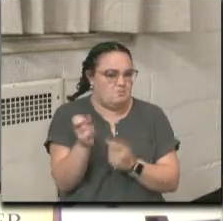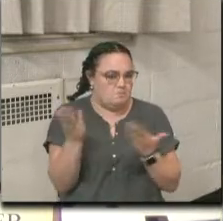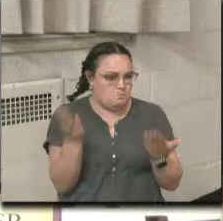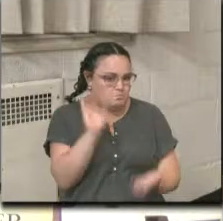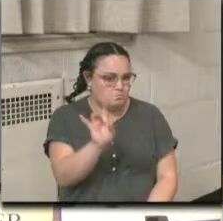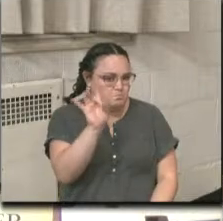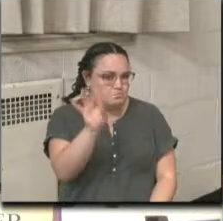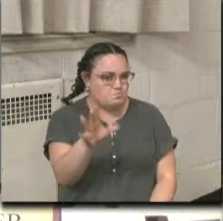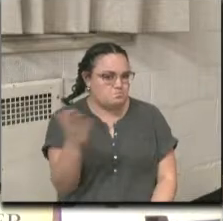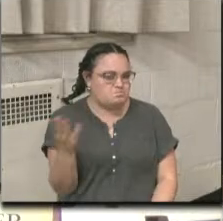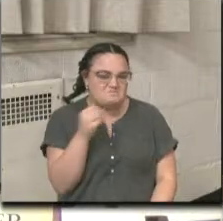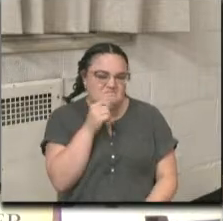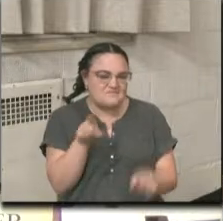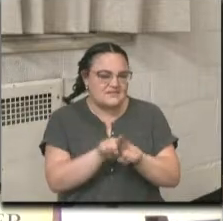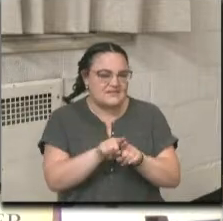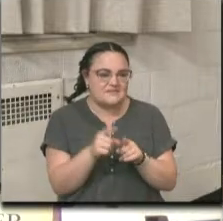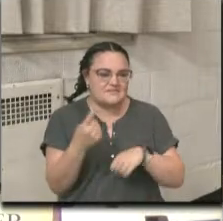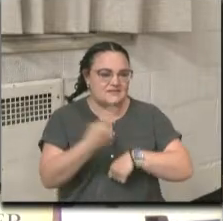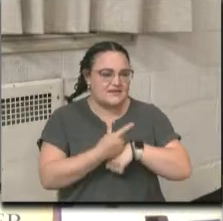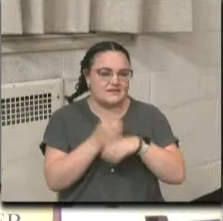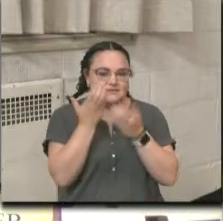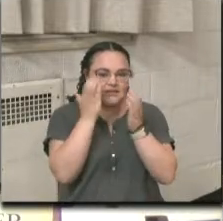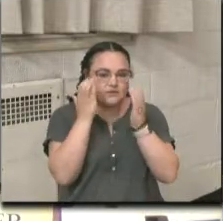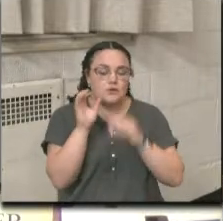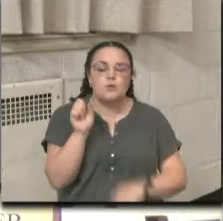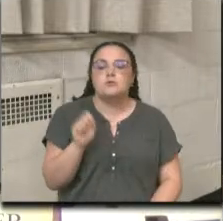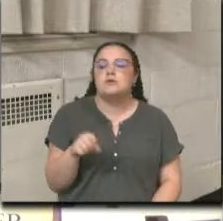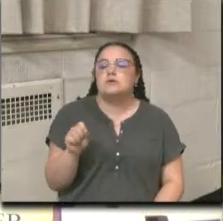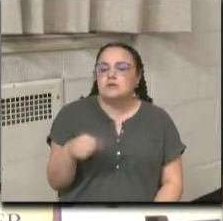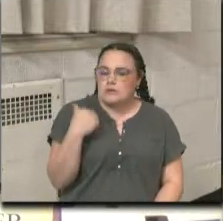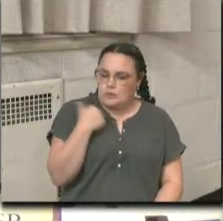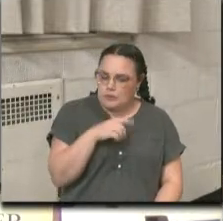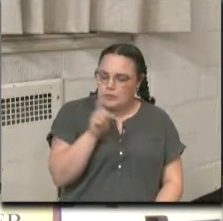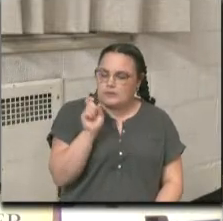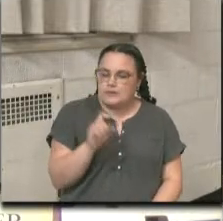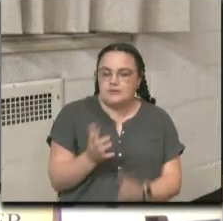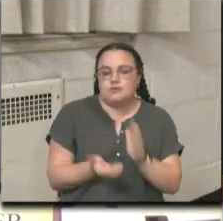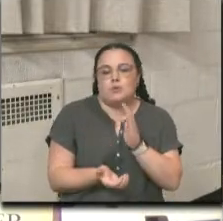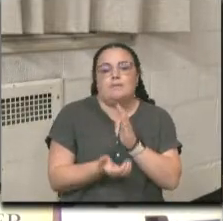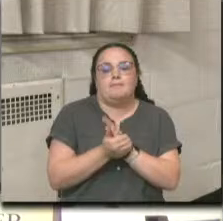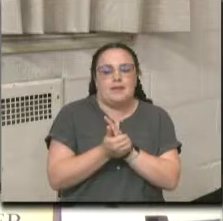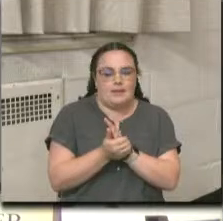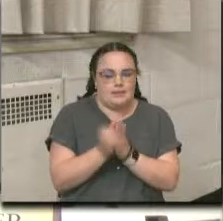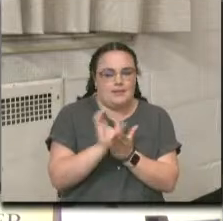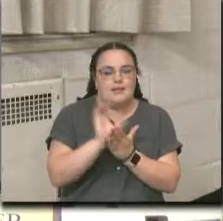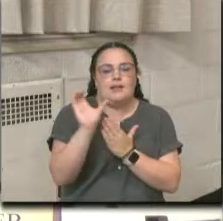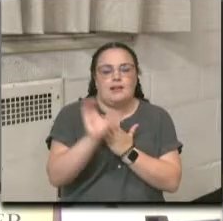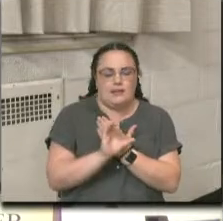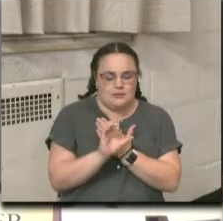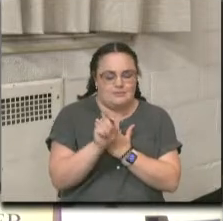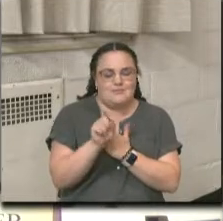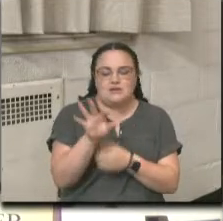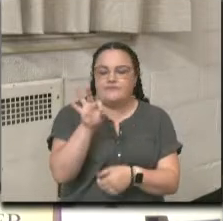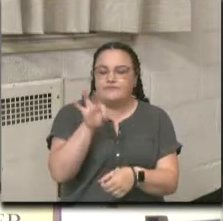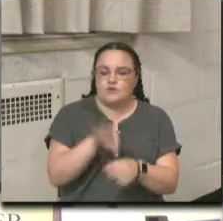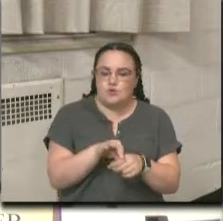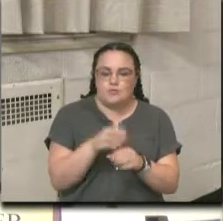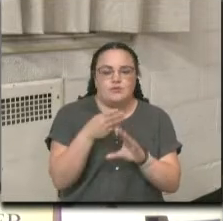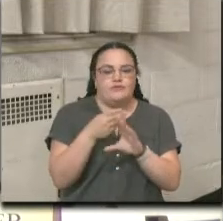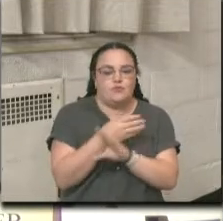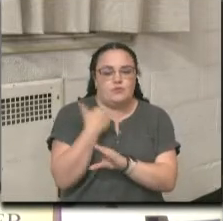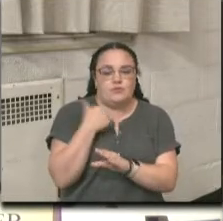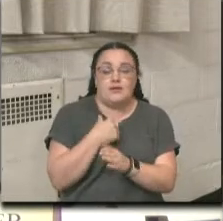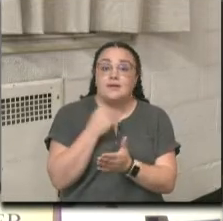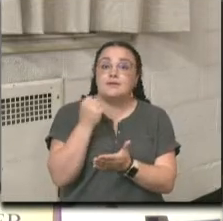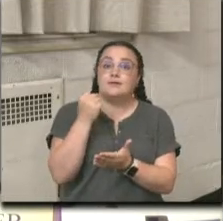we would have to vote on that. Yes, we will have to vote on separate. amending the calendar first before we can approve